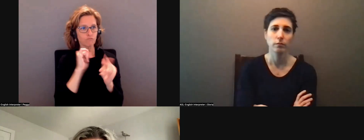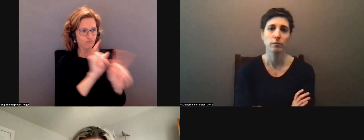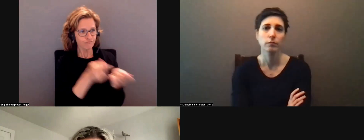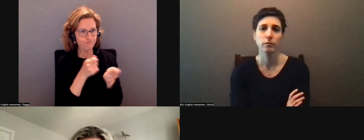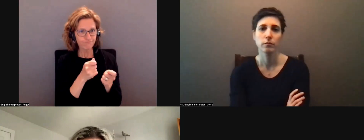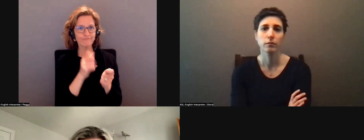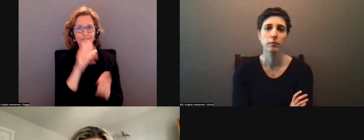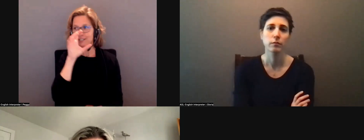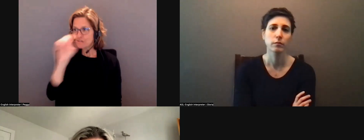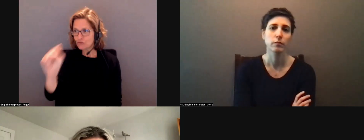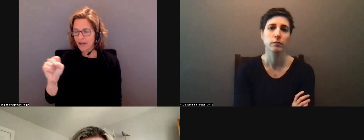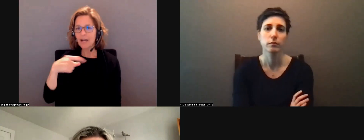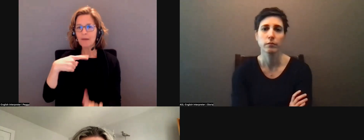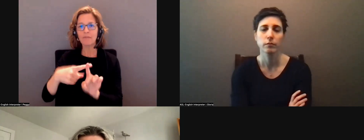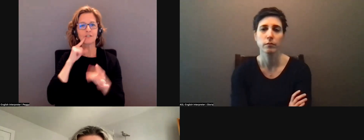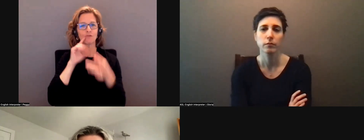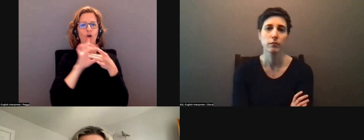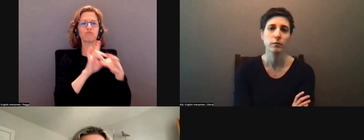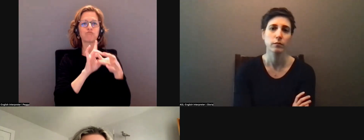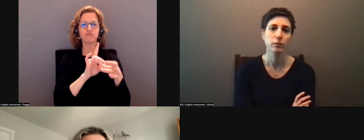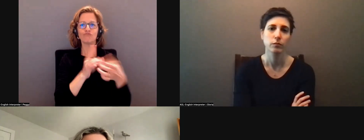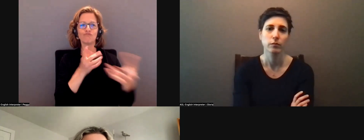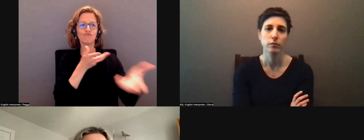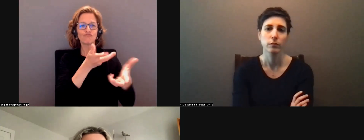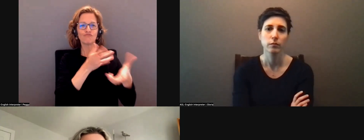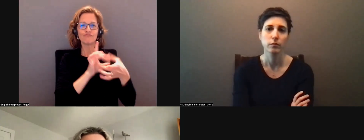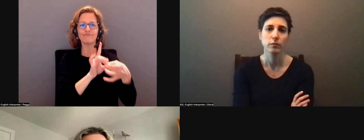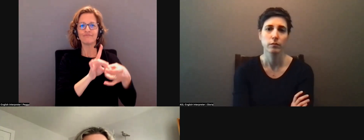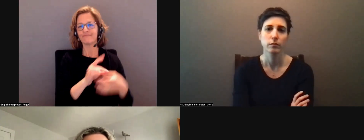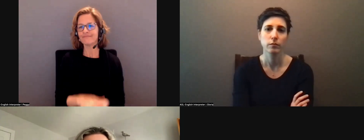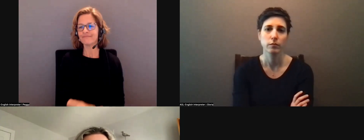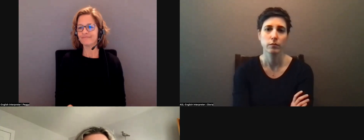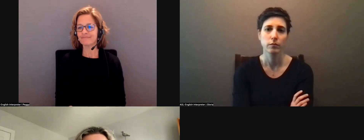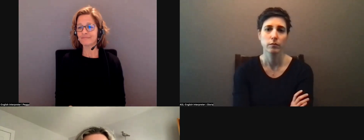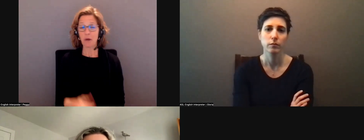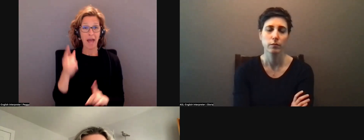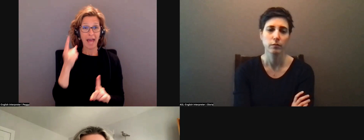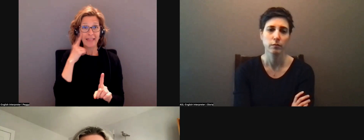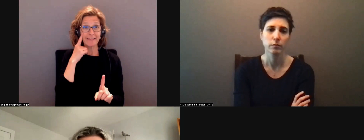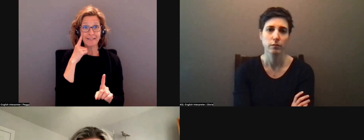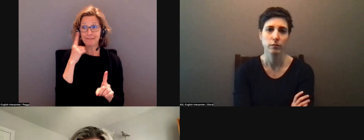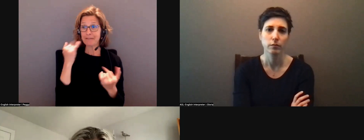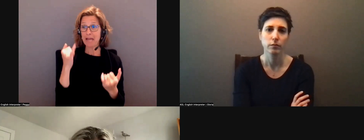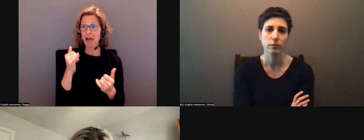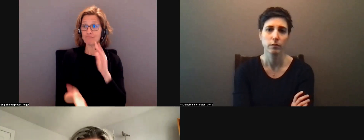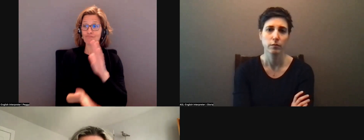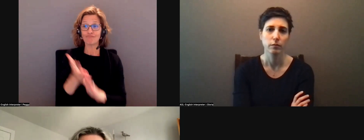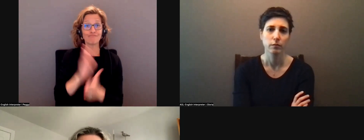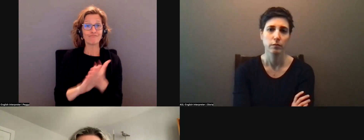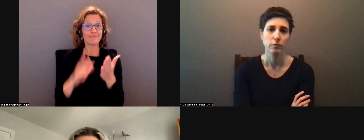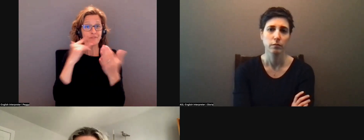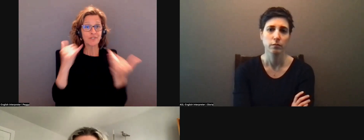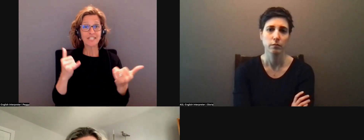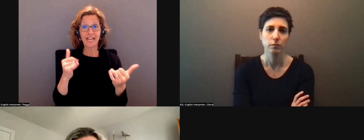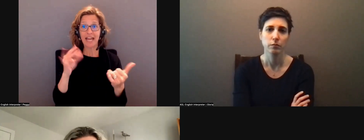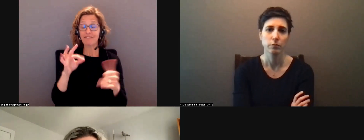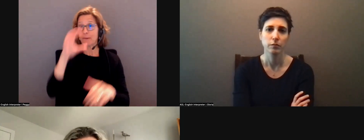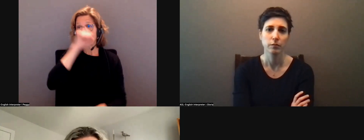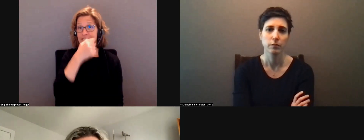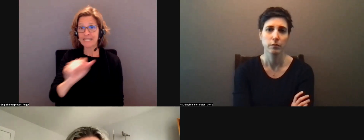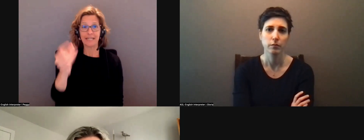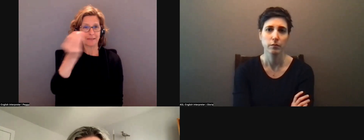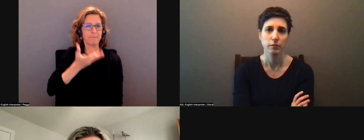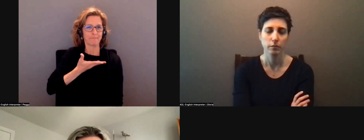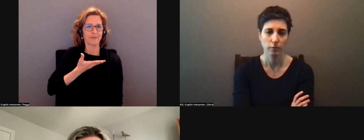as well. All right. So in the meantime, I think we covered everything else. If not, let me know. But take your time